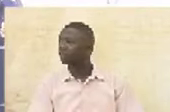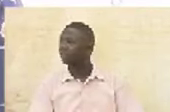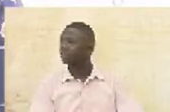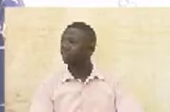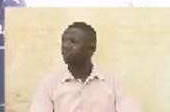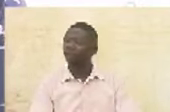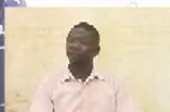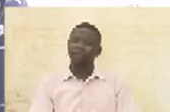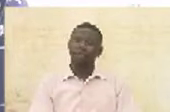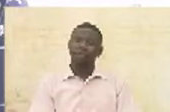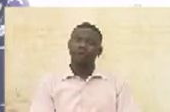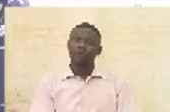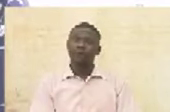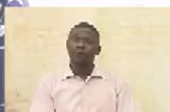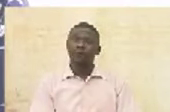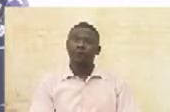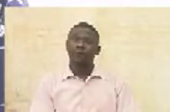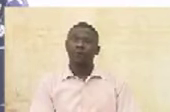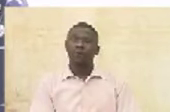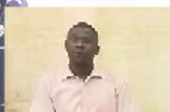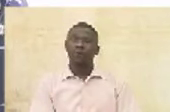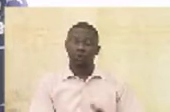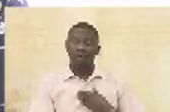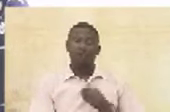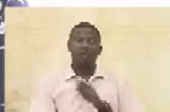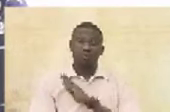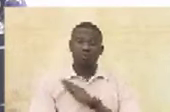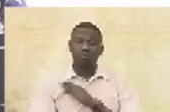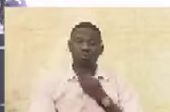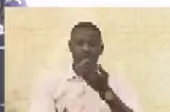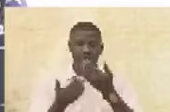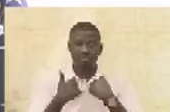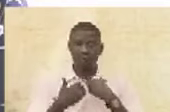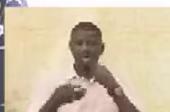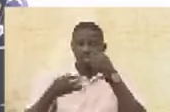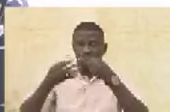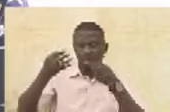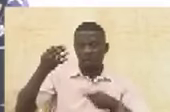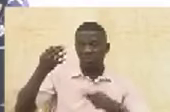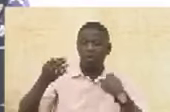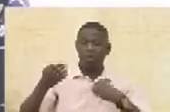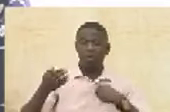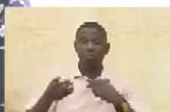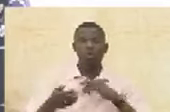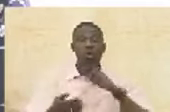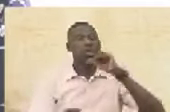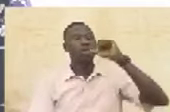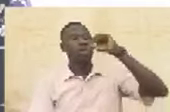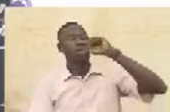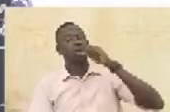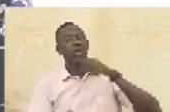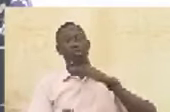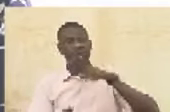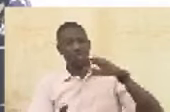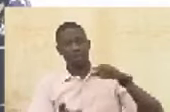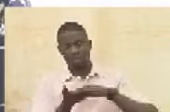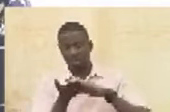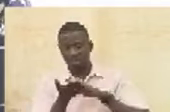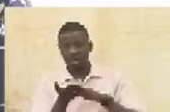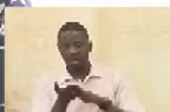You have also supplied me with names of people that had drank this concoction.